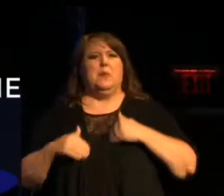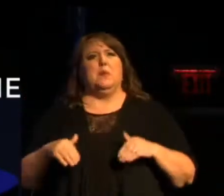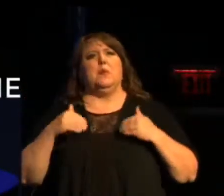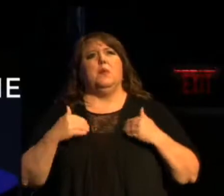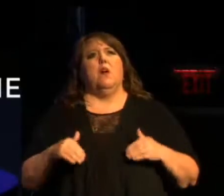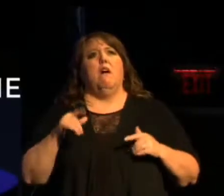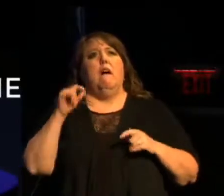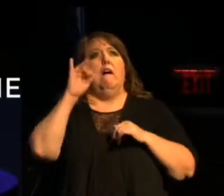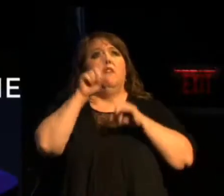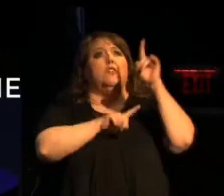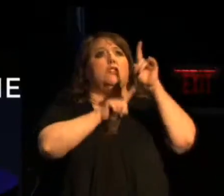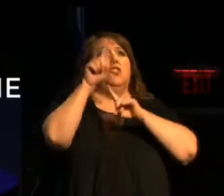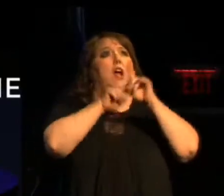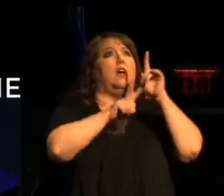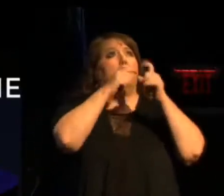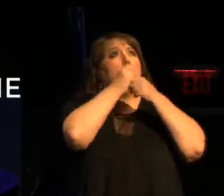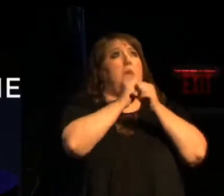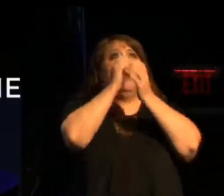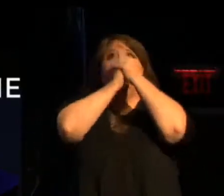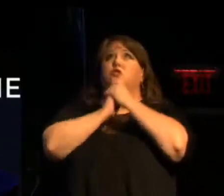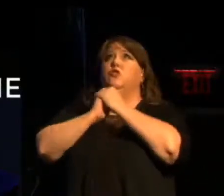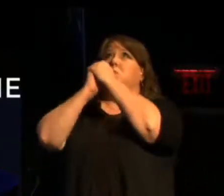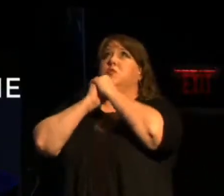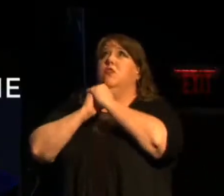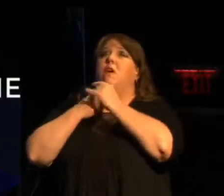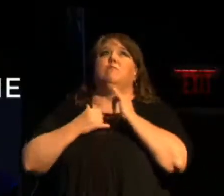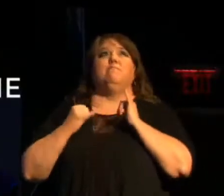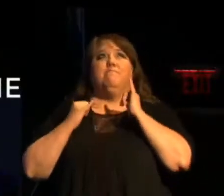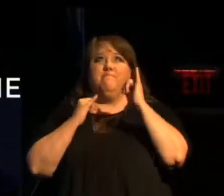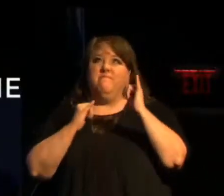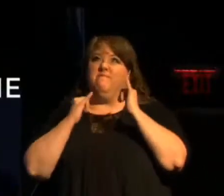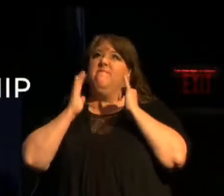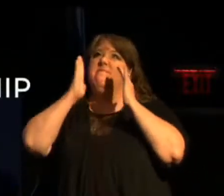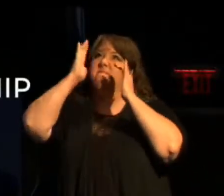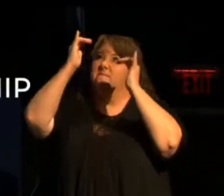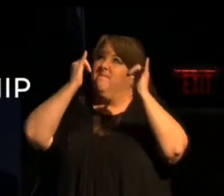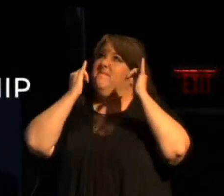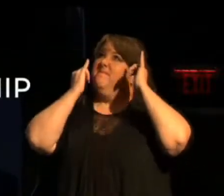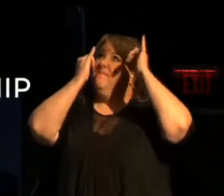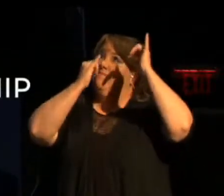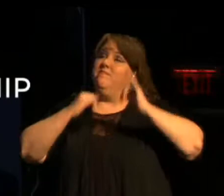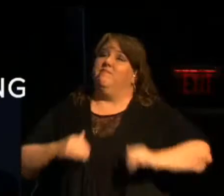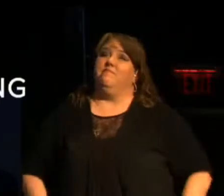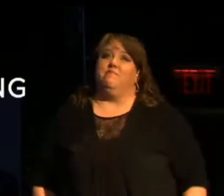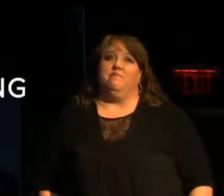If the stars were made to worship, so will I.